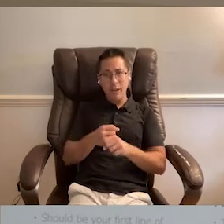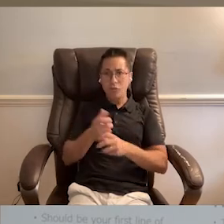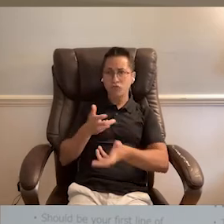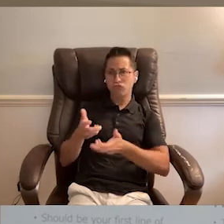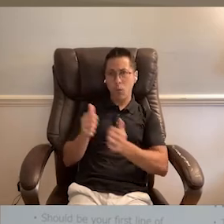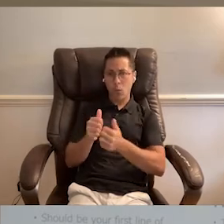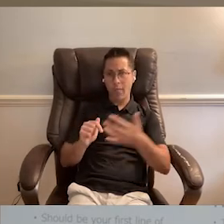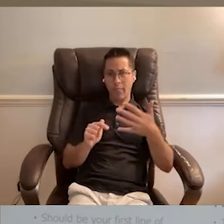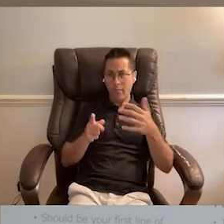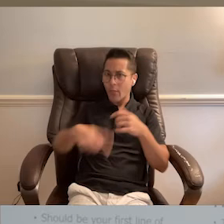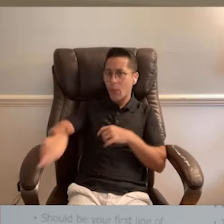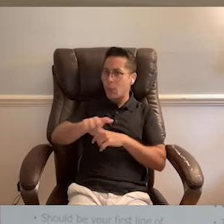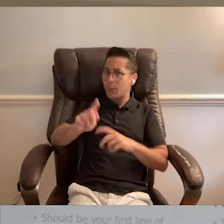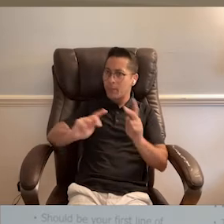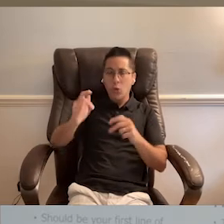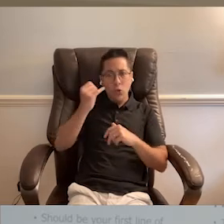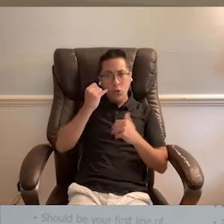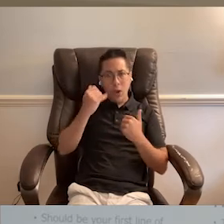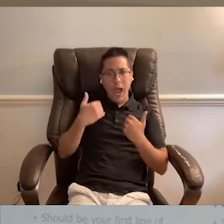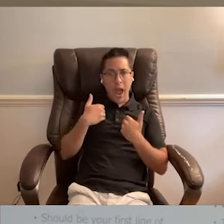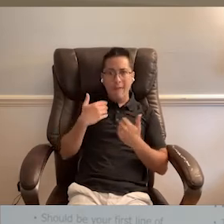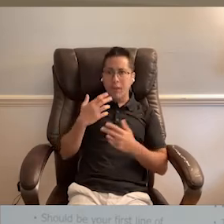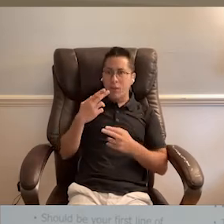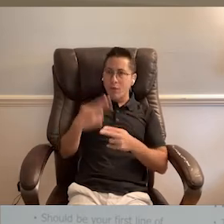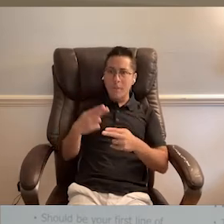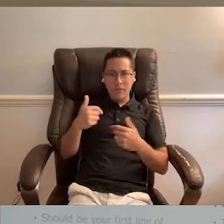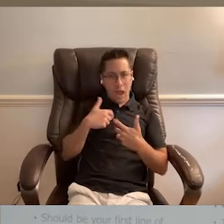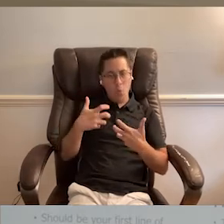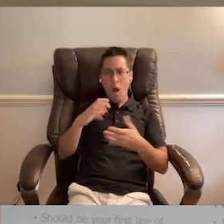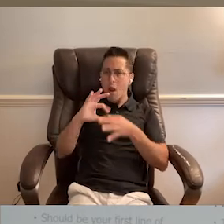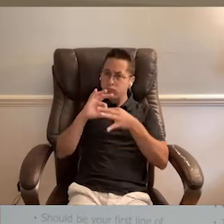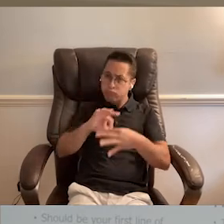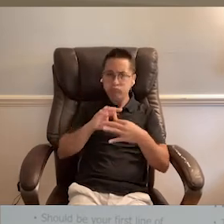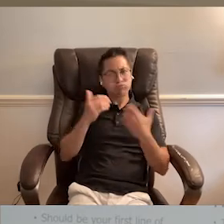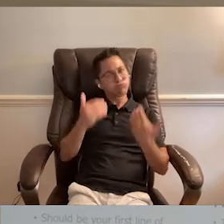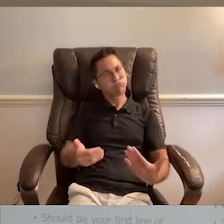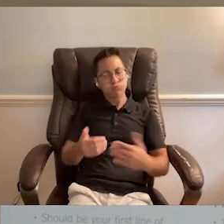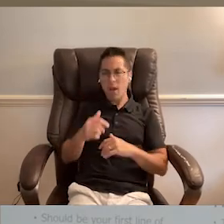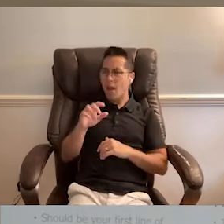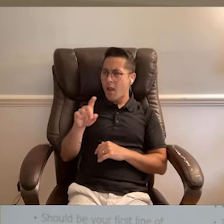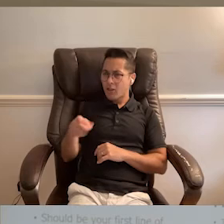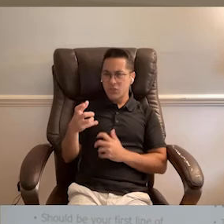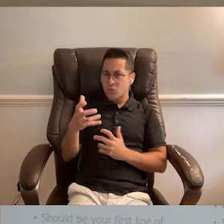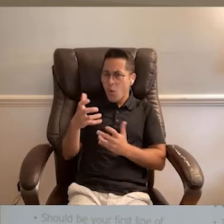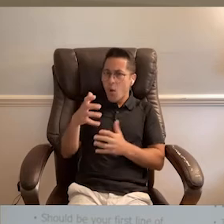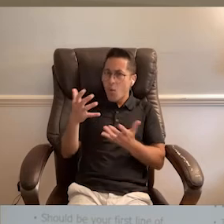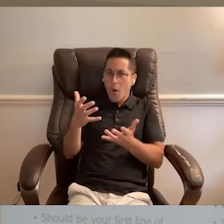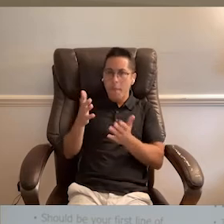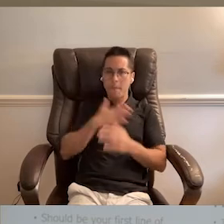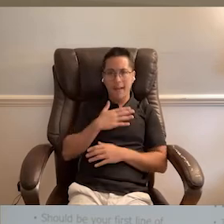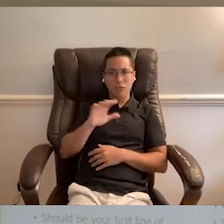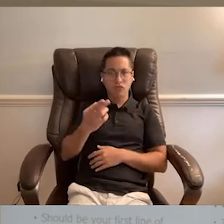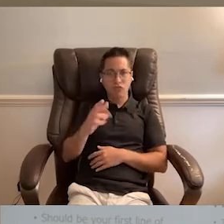a reputation of, I want to cooperate, I just want what my child needs, instead of, hey, this